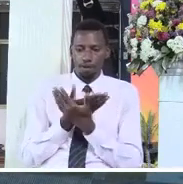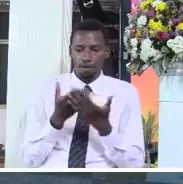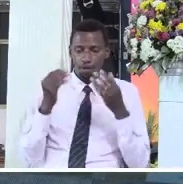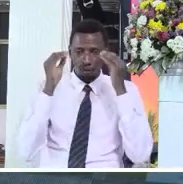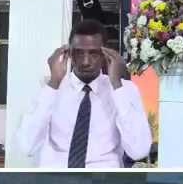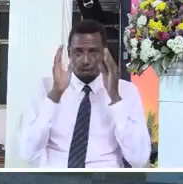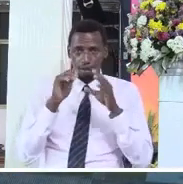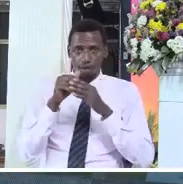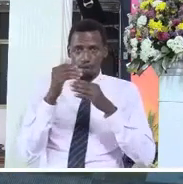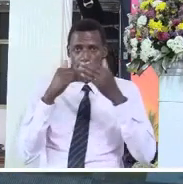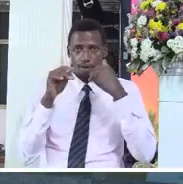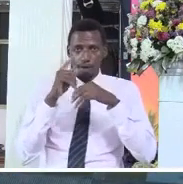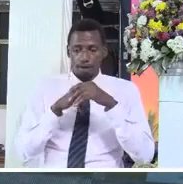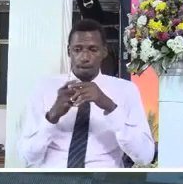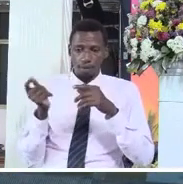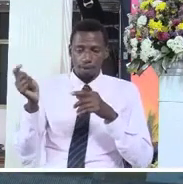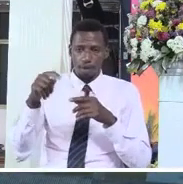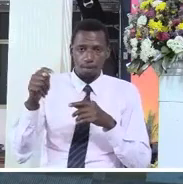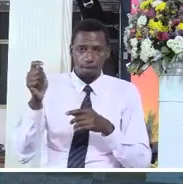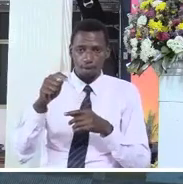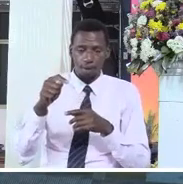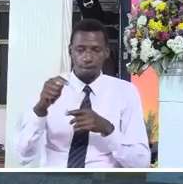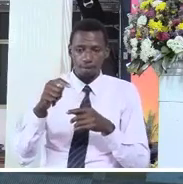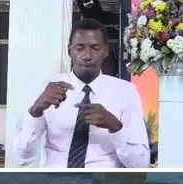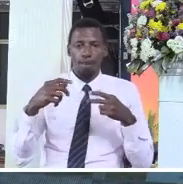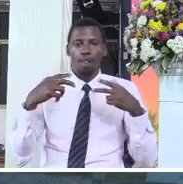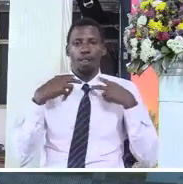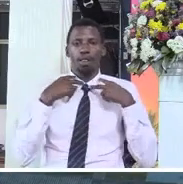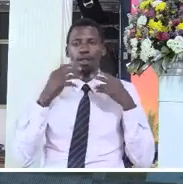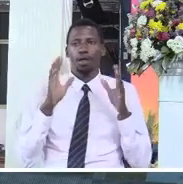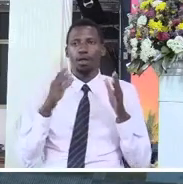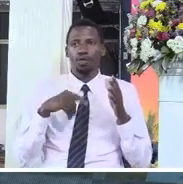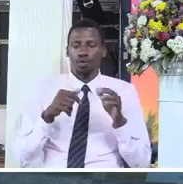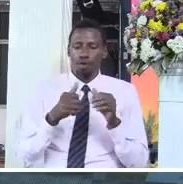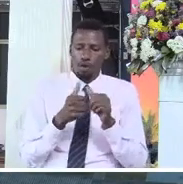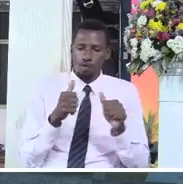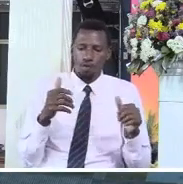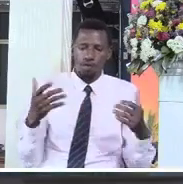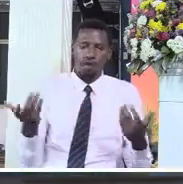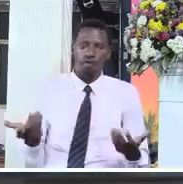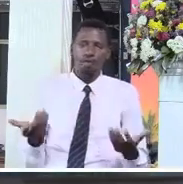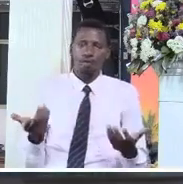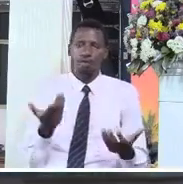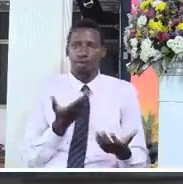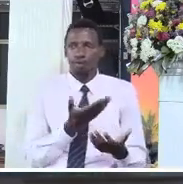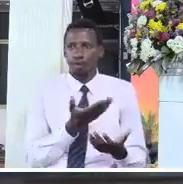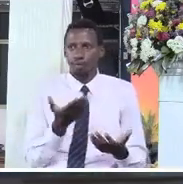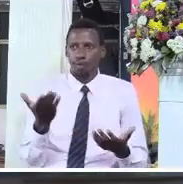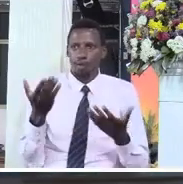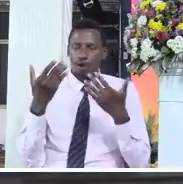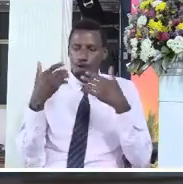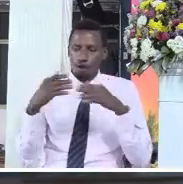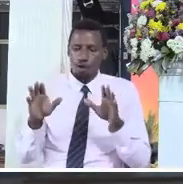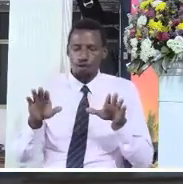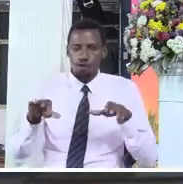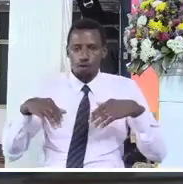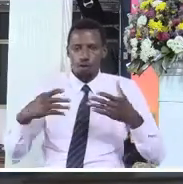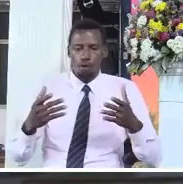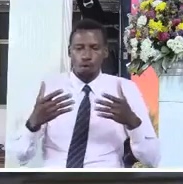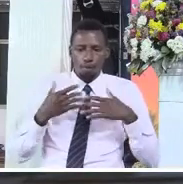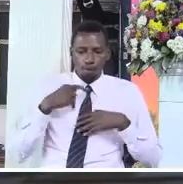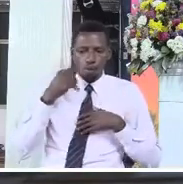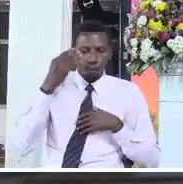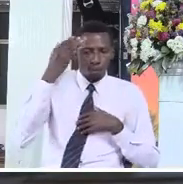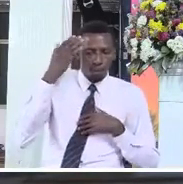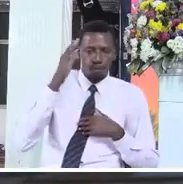they come, they will not be strangers. So how do we avoid them being lost or being strangers when they come to our